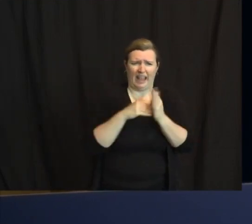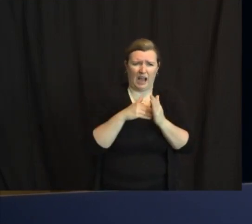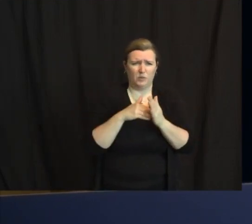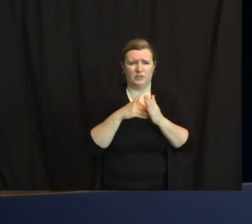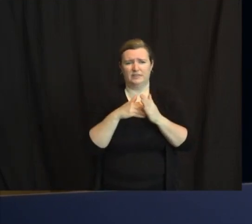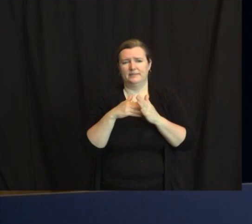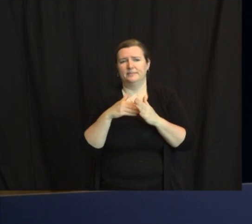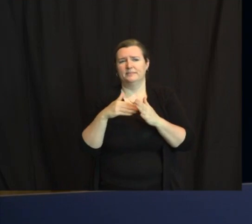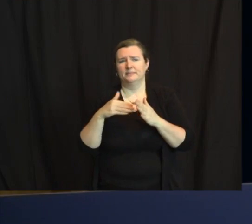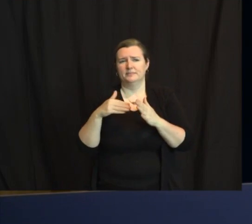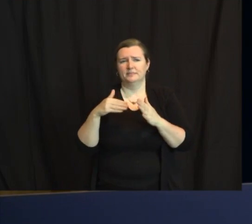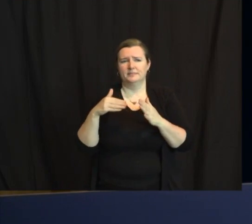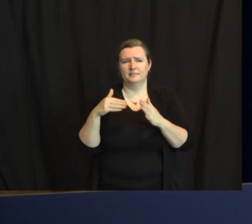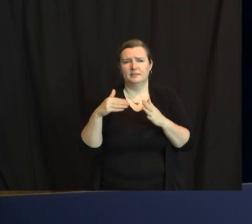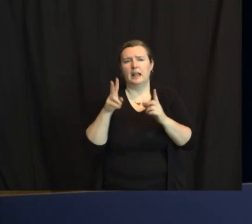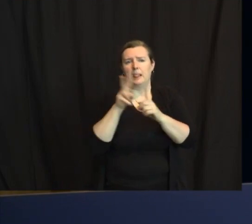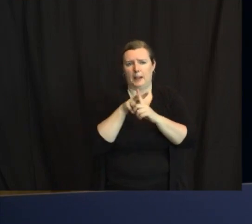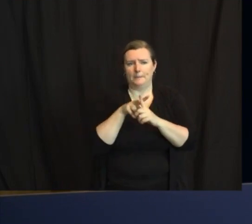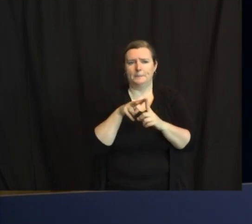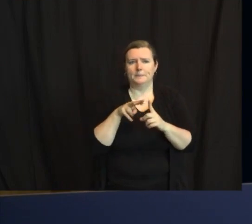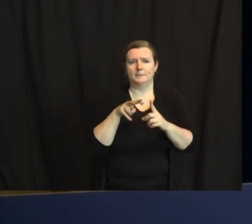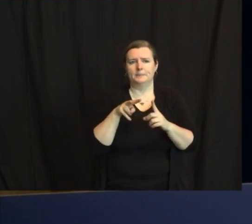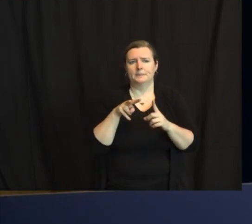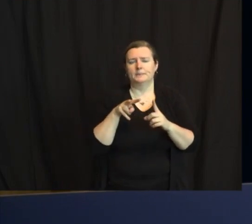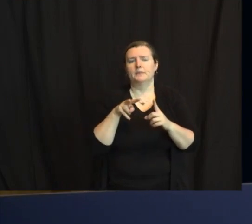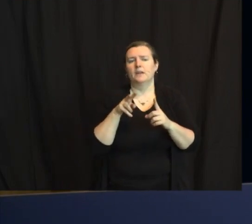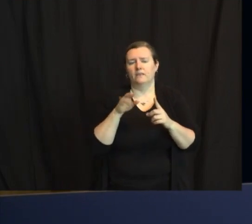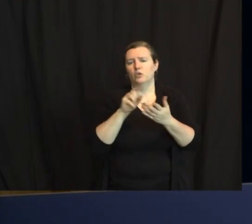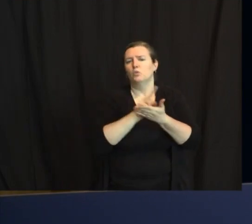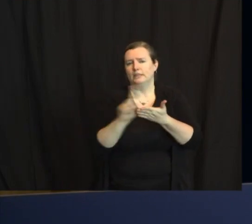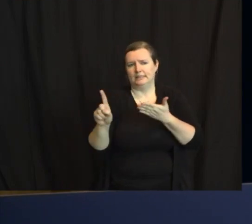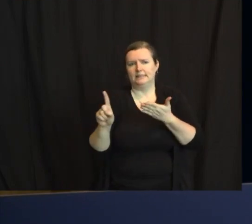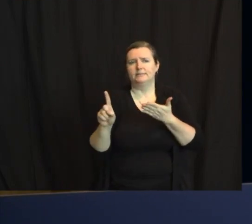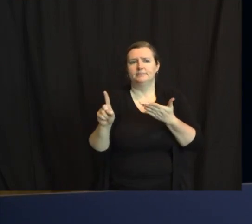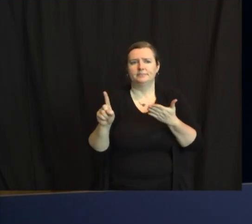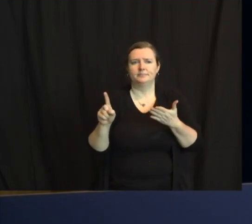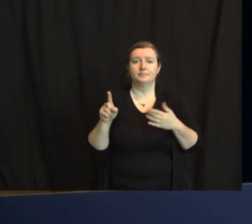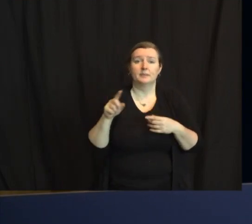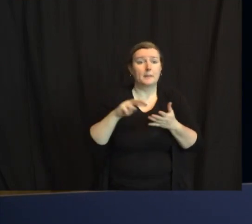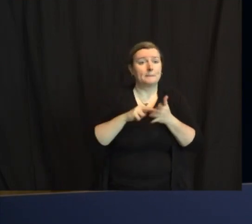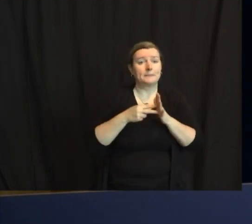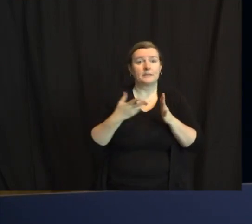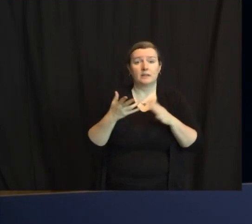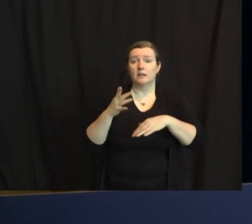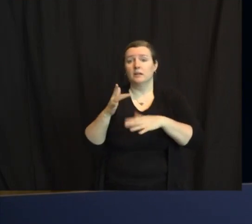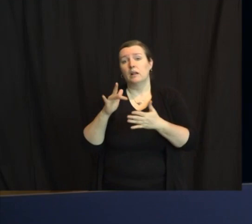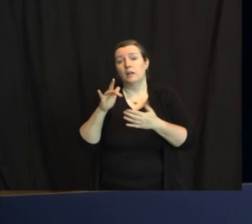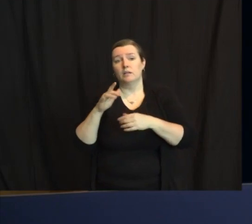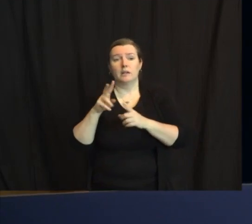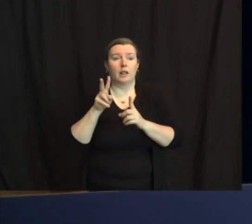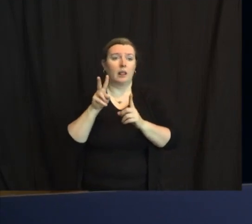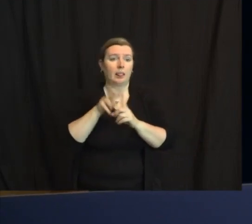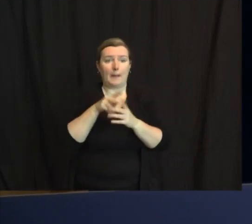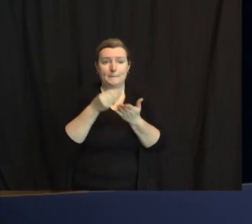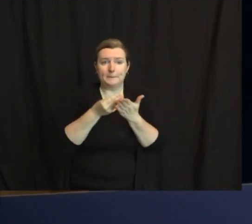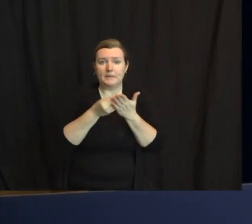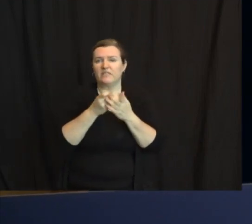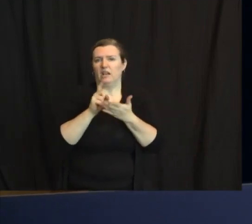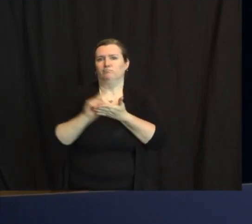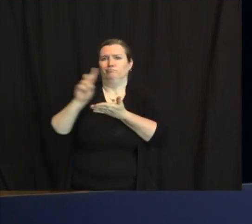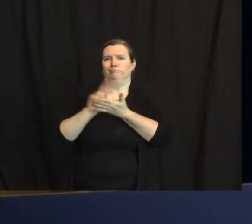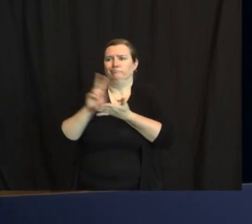claimants, of claim weeks, because they were claiming for multiple weeks prior to that point in time. So next Thursday, I'll be able to give you a better number on that. That'll be from